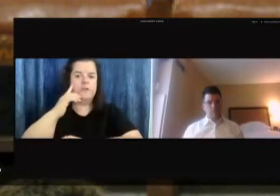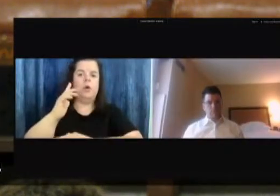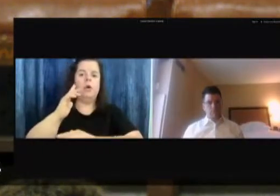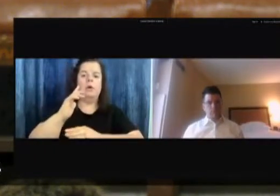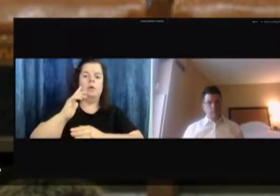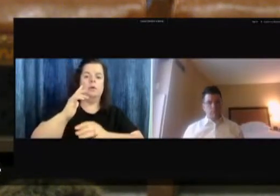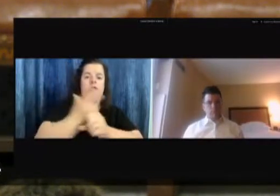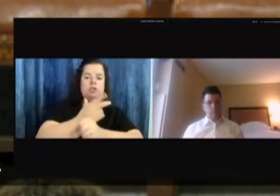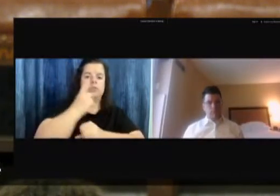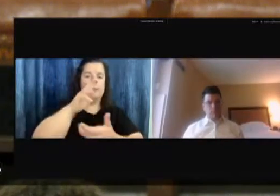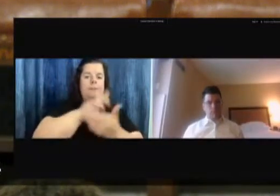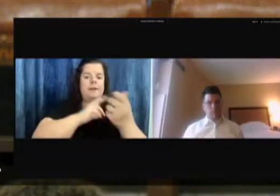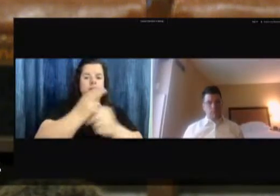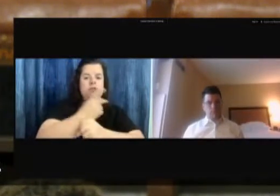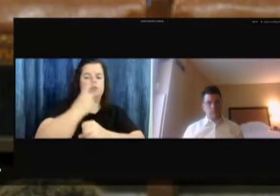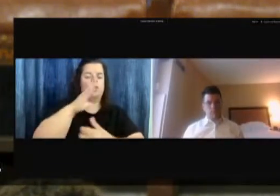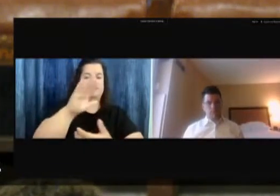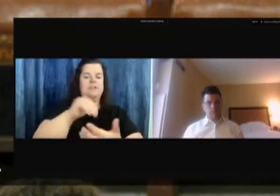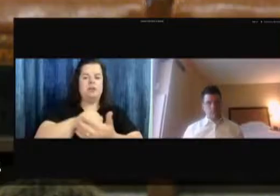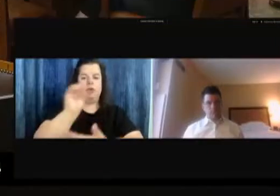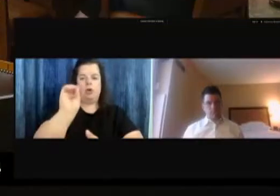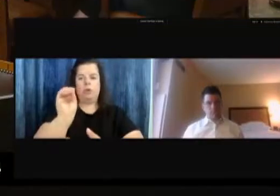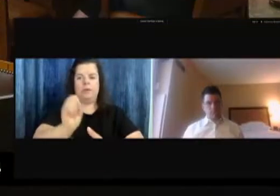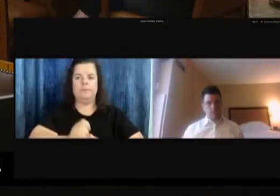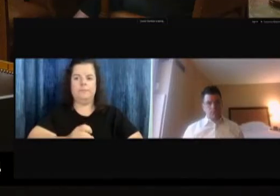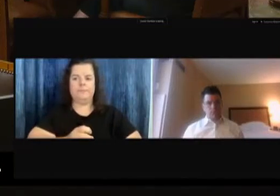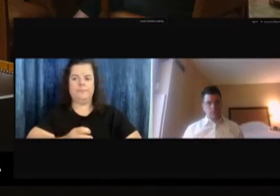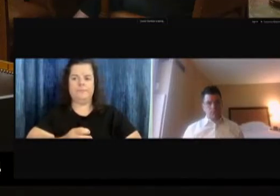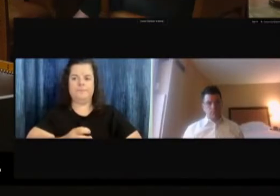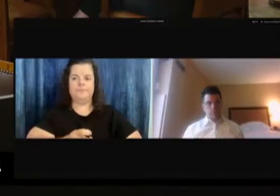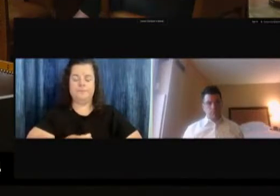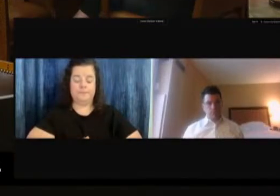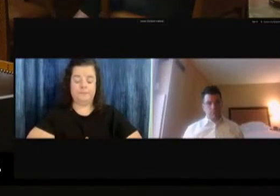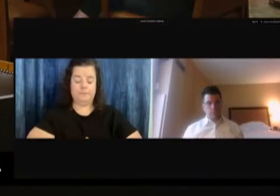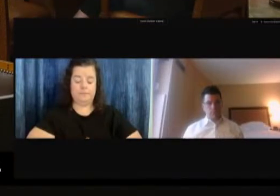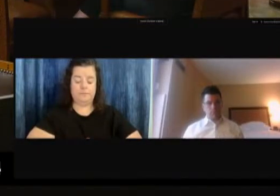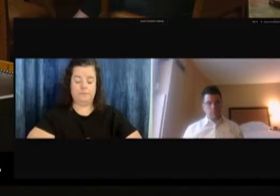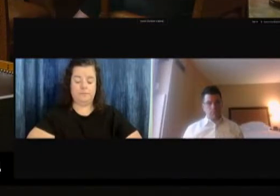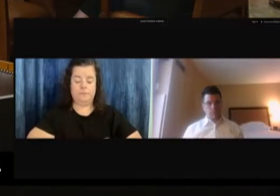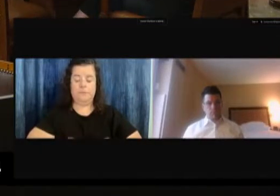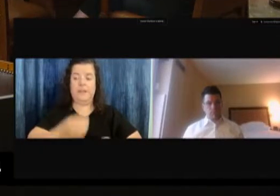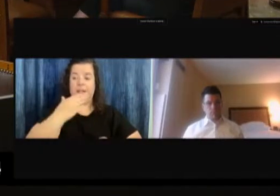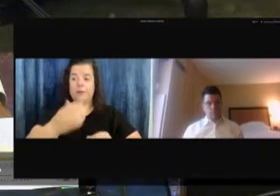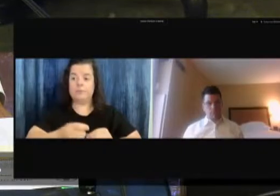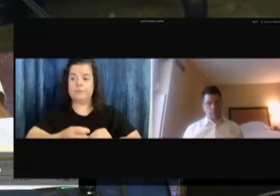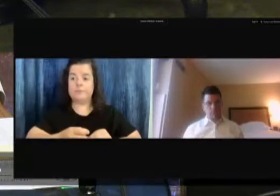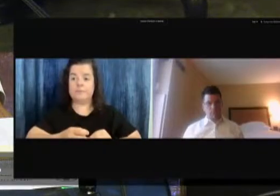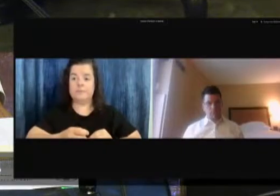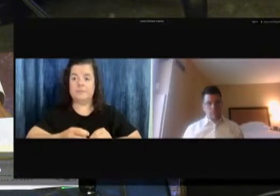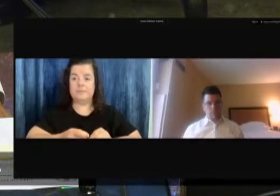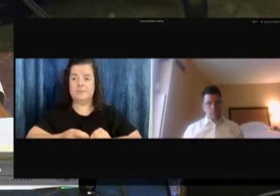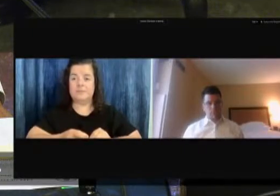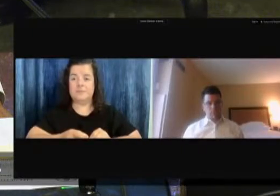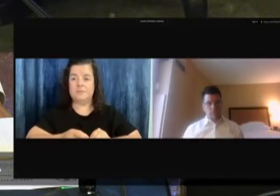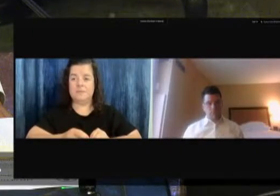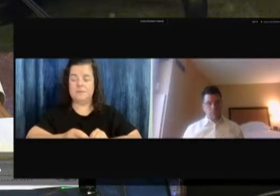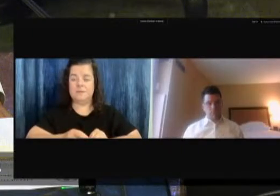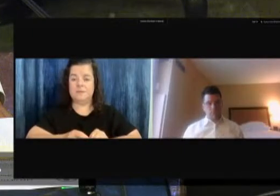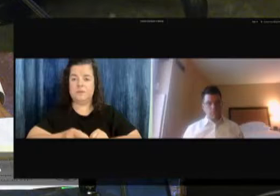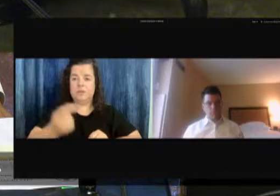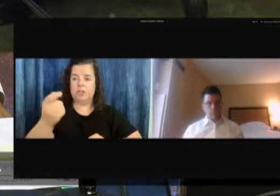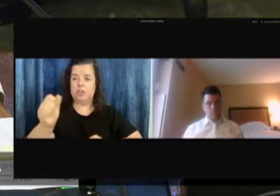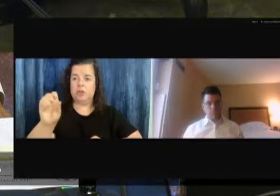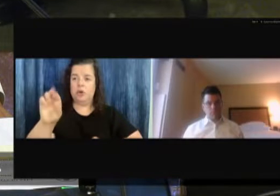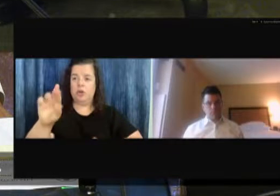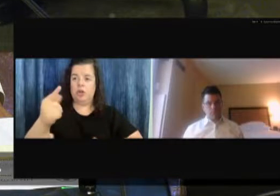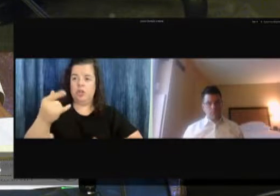mixed-use development in Central Oakland. Thank you. Thank you very much. I believe Georgia was going to try to attend,